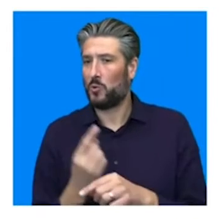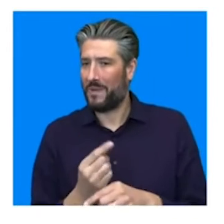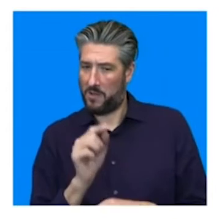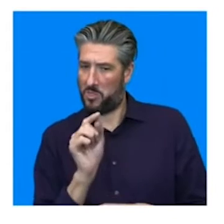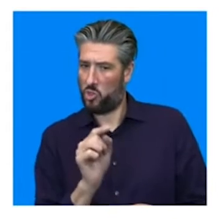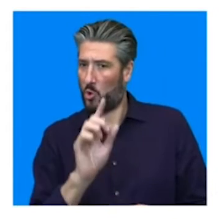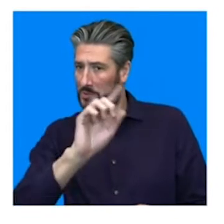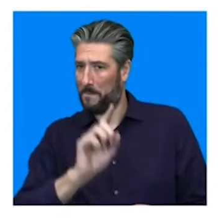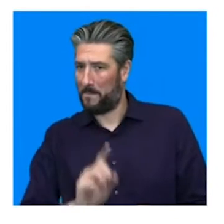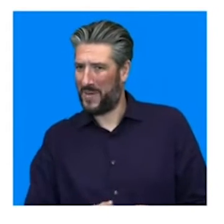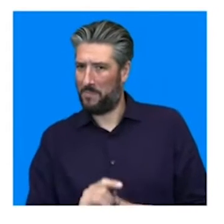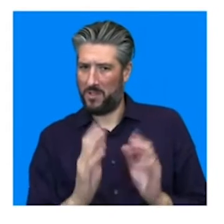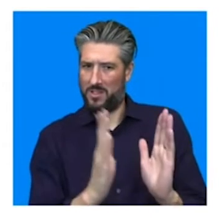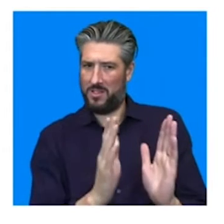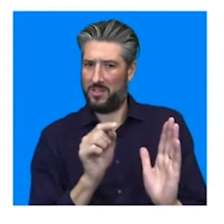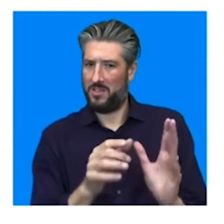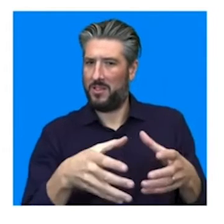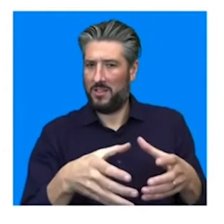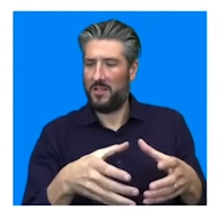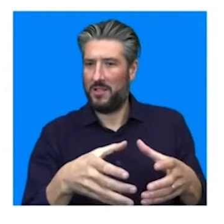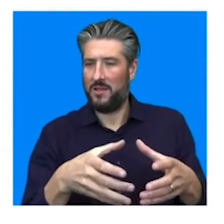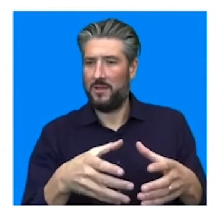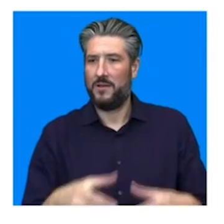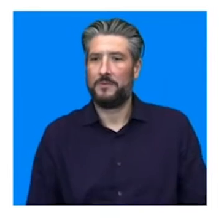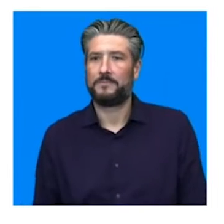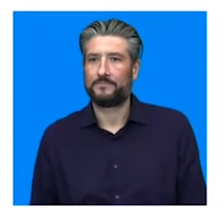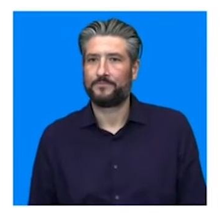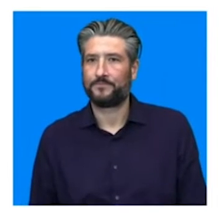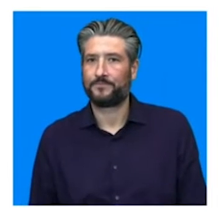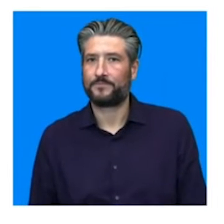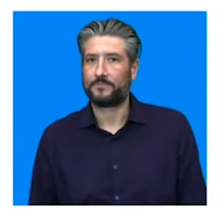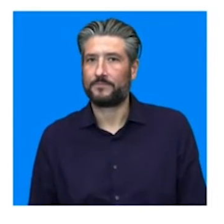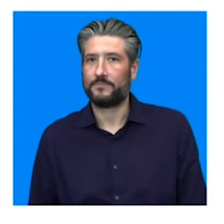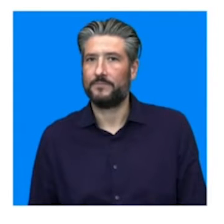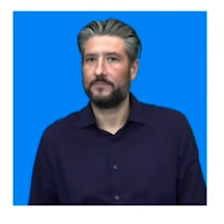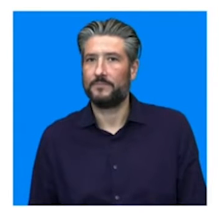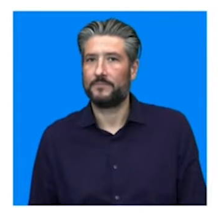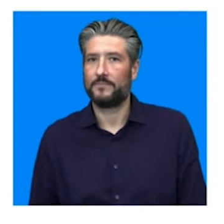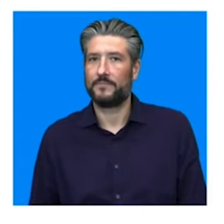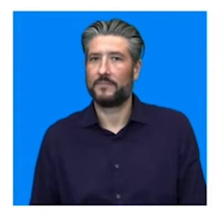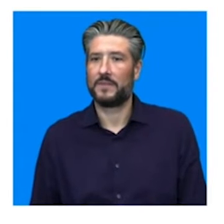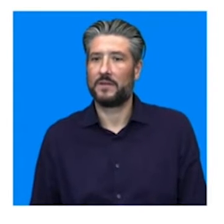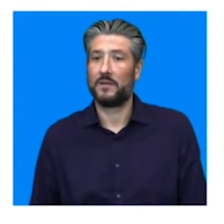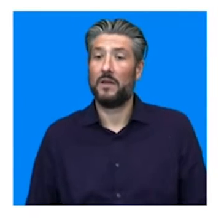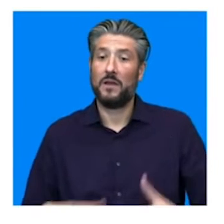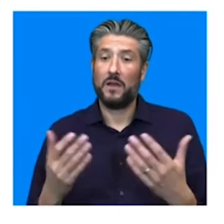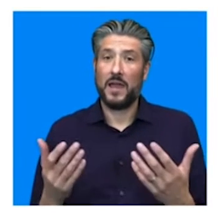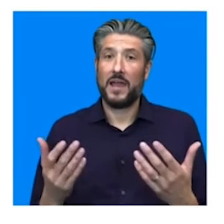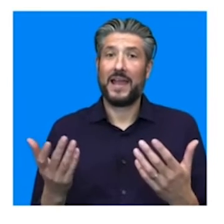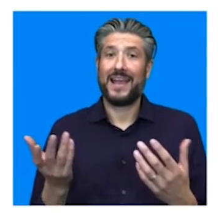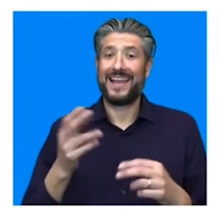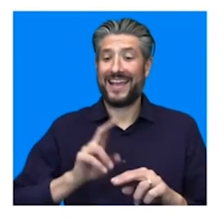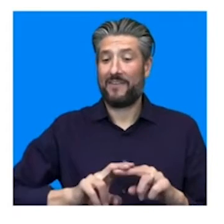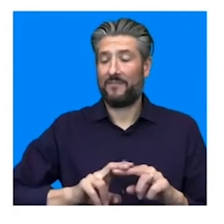specialist solutions to meet people with particular needs. But if you take a sort of, if I'm